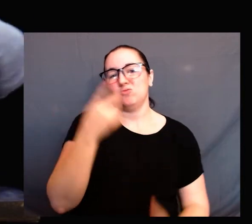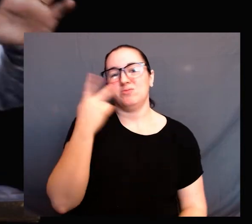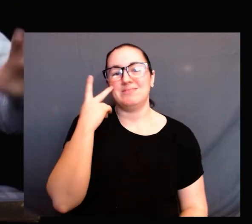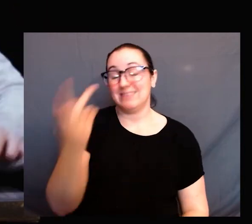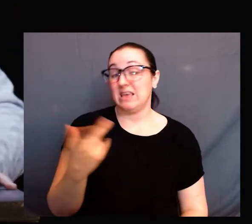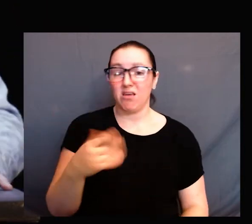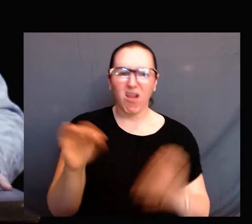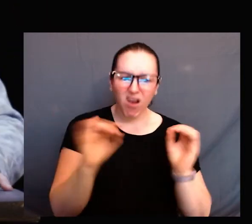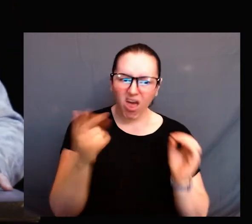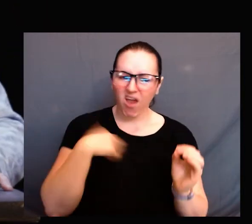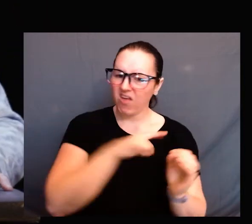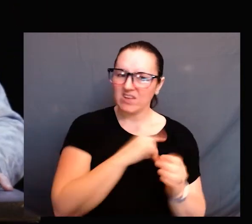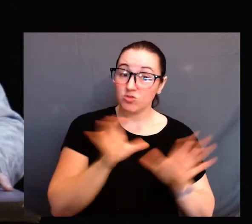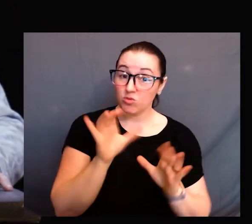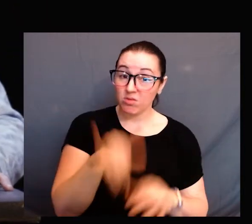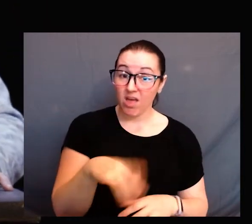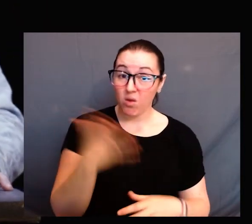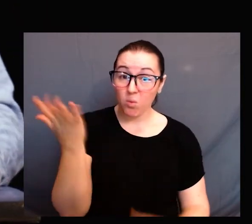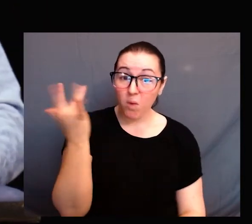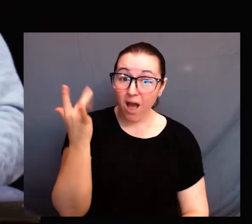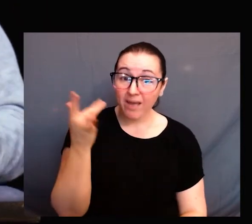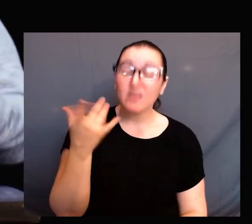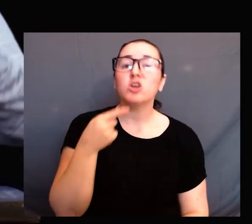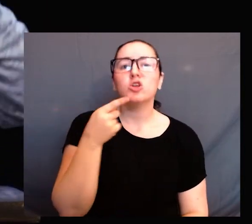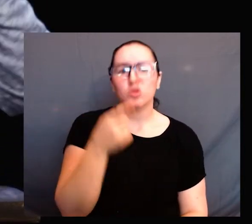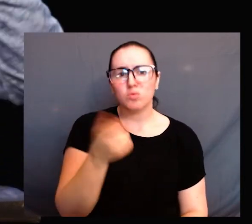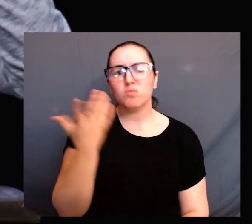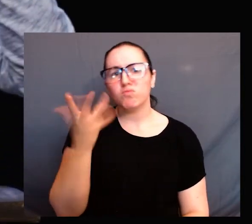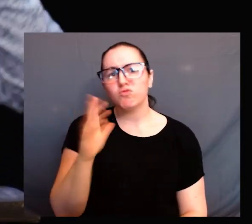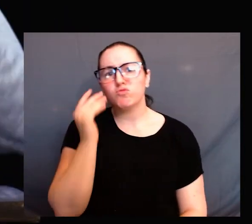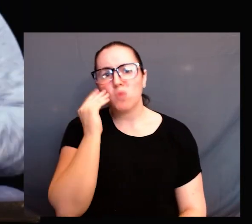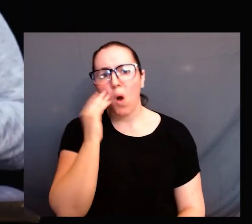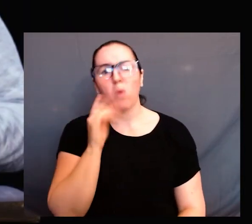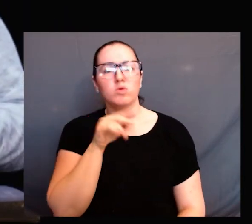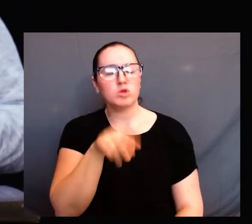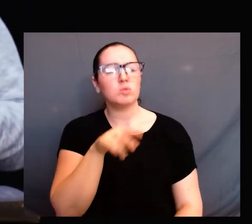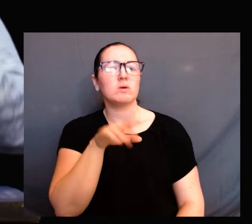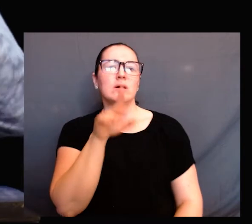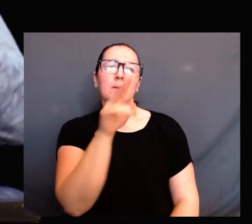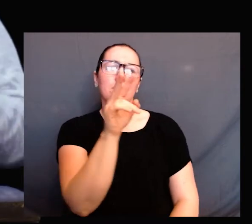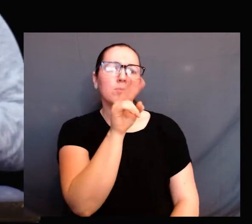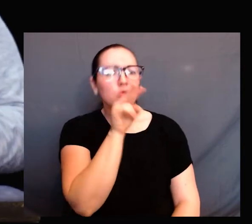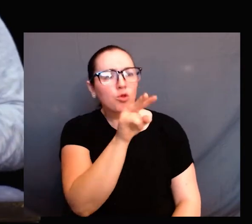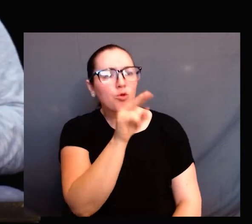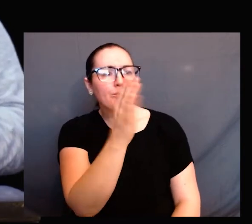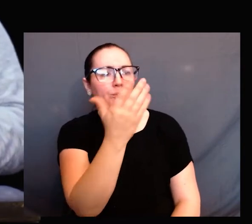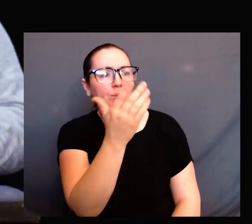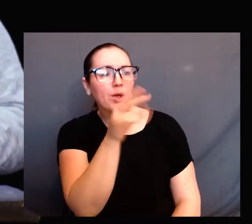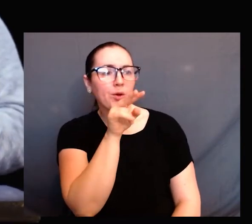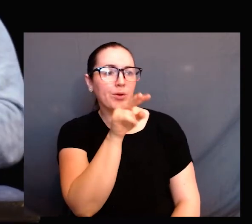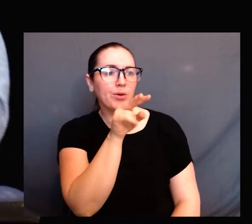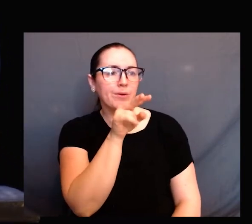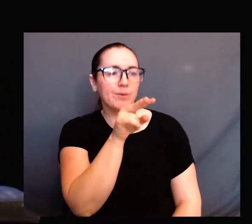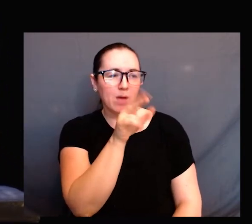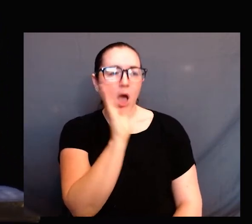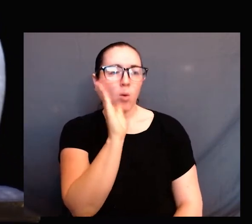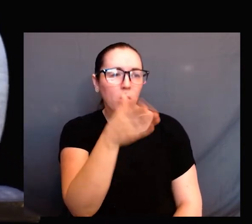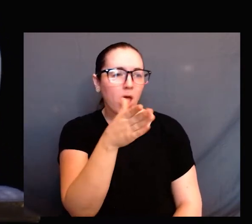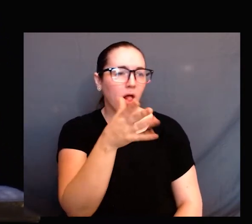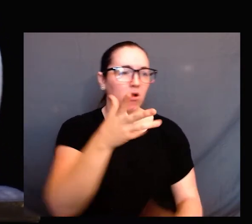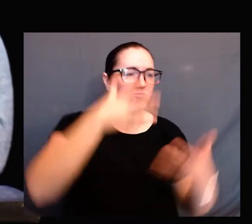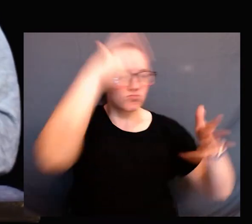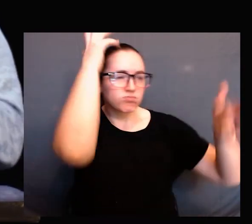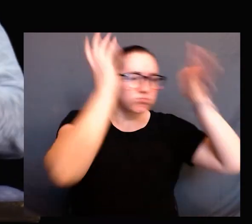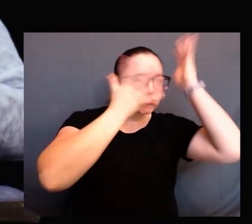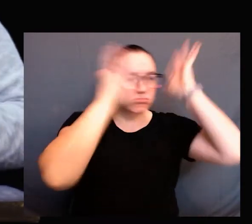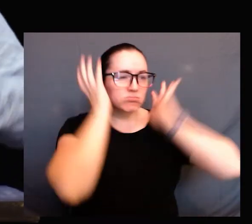Now, none of us do that. How do I know? Because we will stand there at that mirror and we will